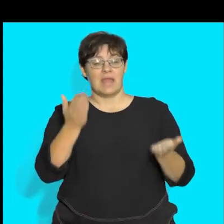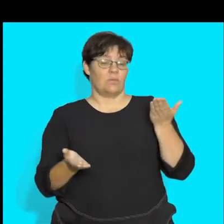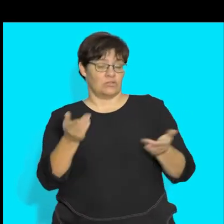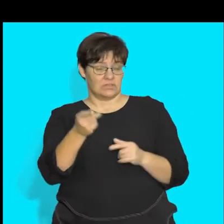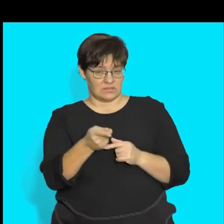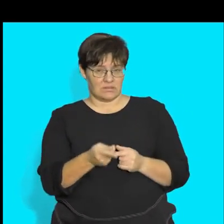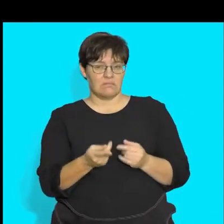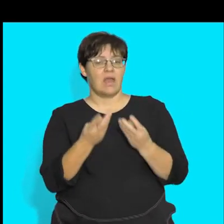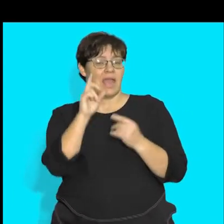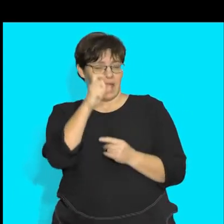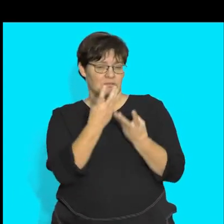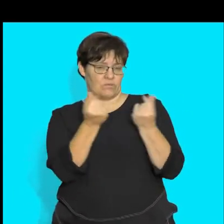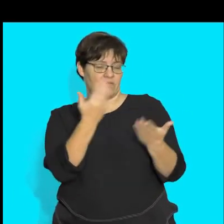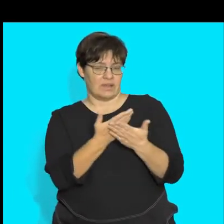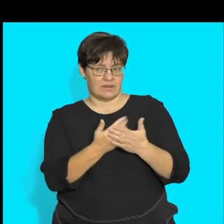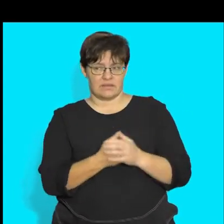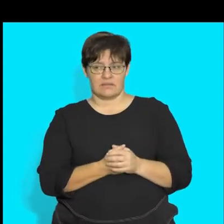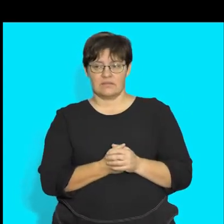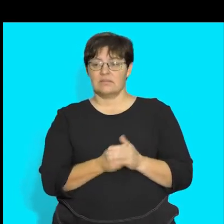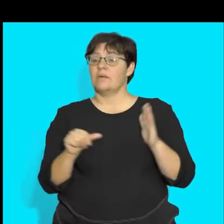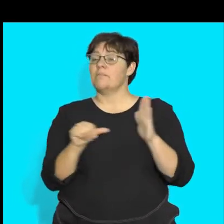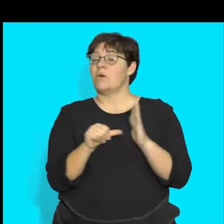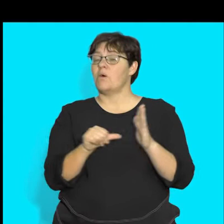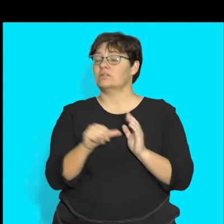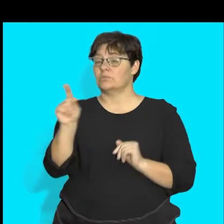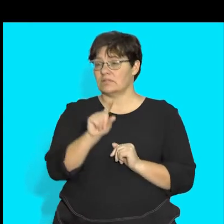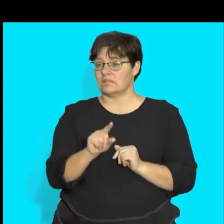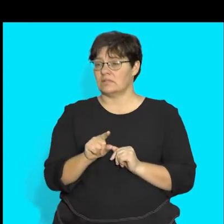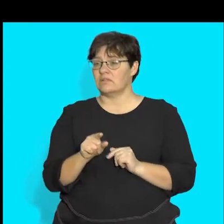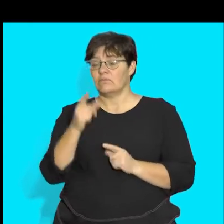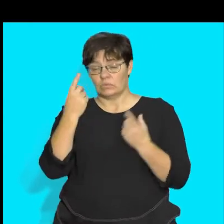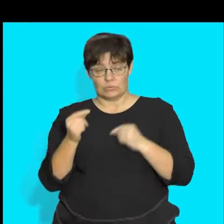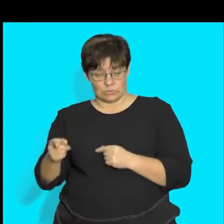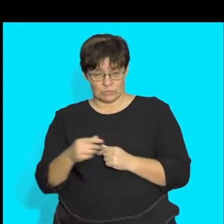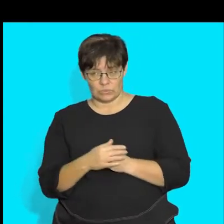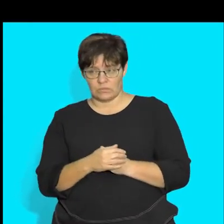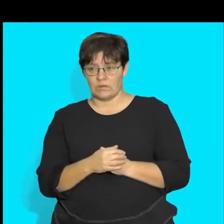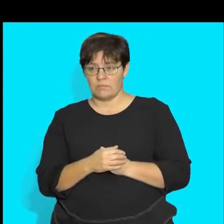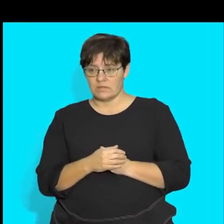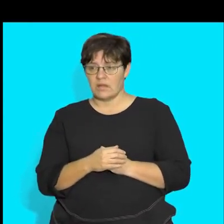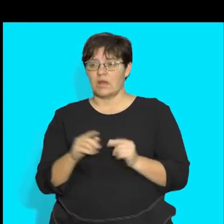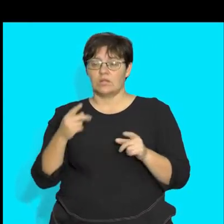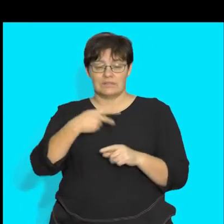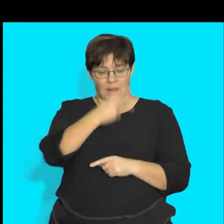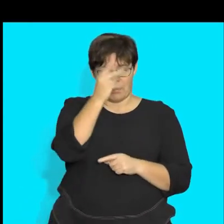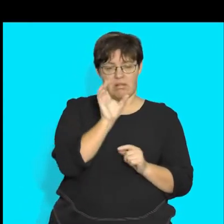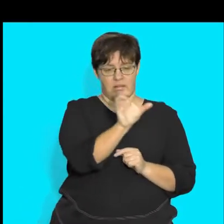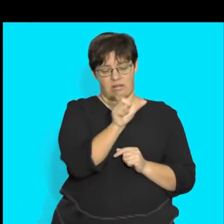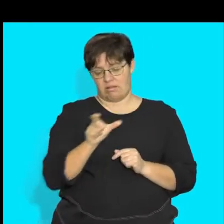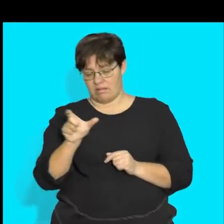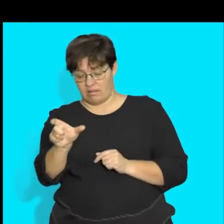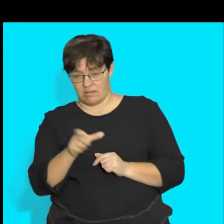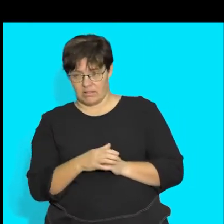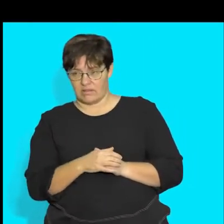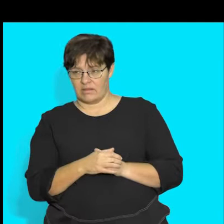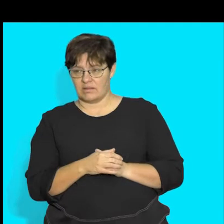where I can solve for x. Again, what's crucial is when we do something like this, I write this out twice. So